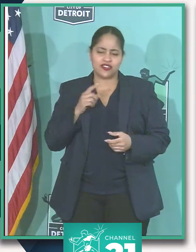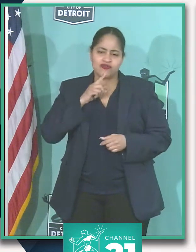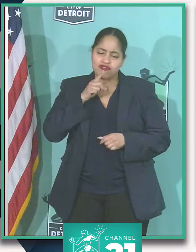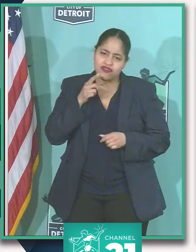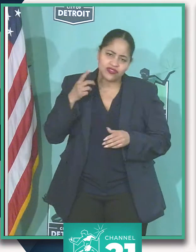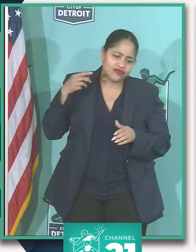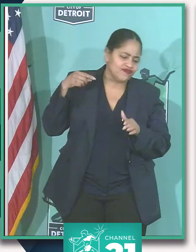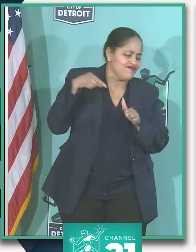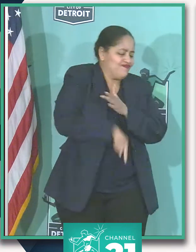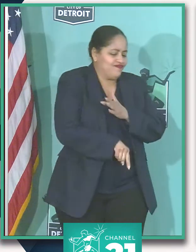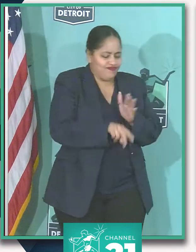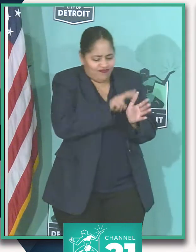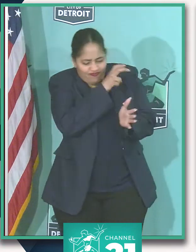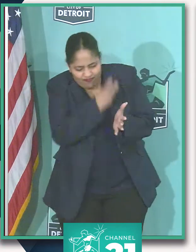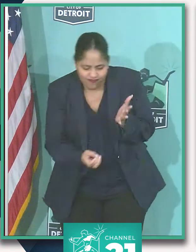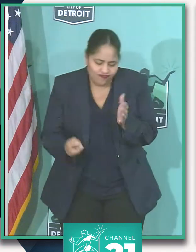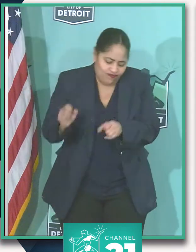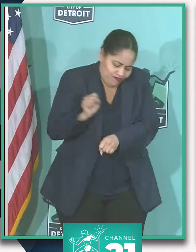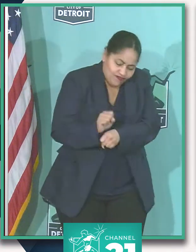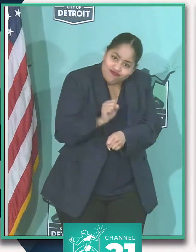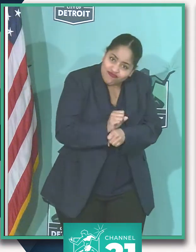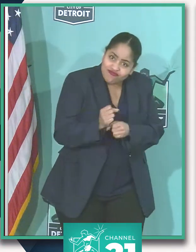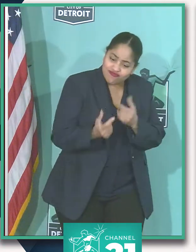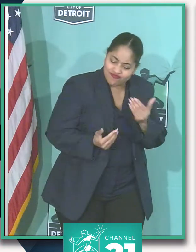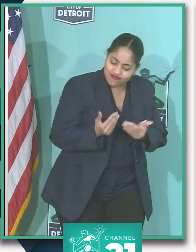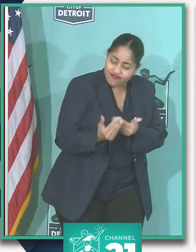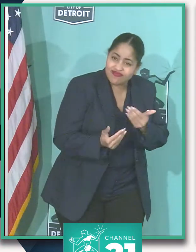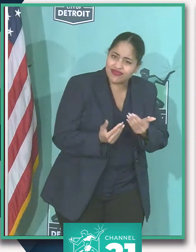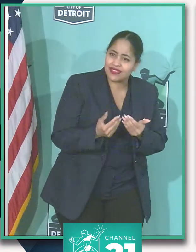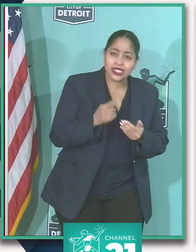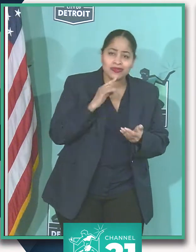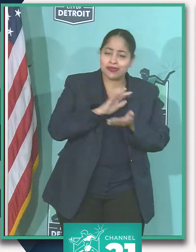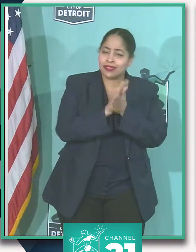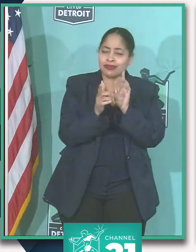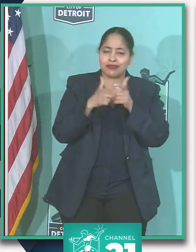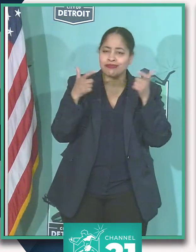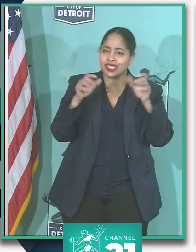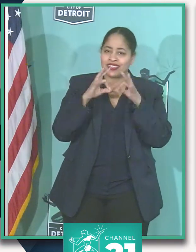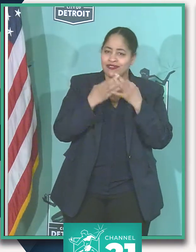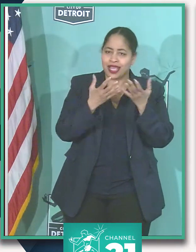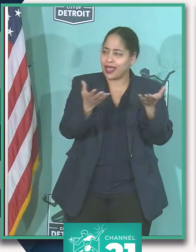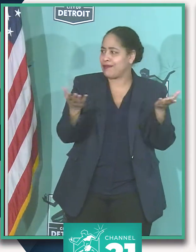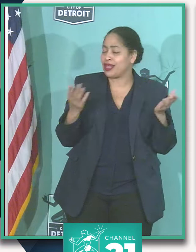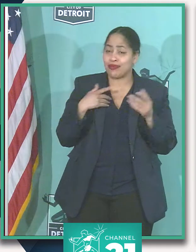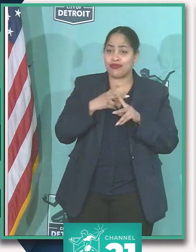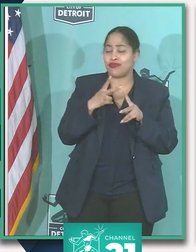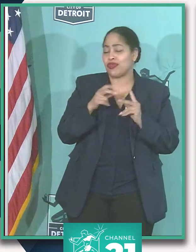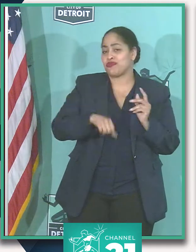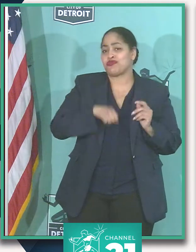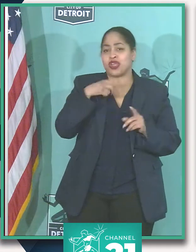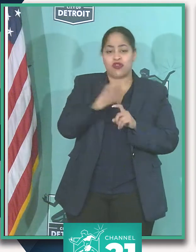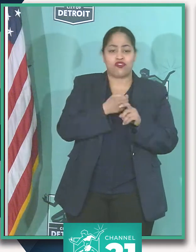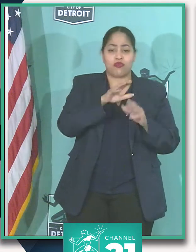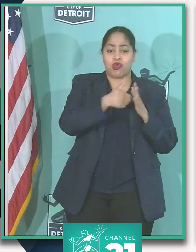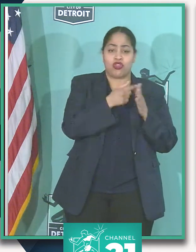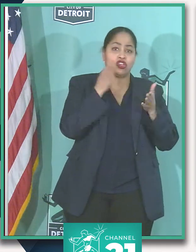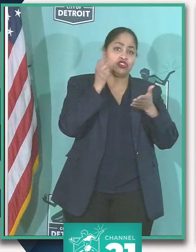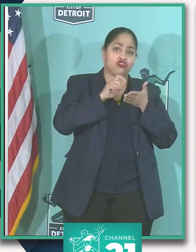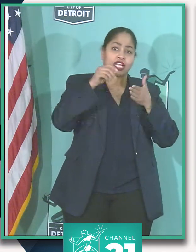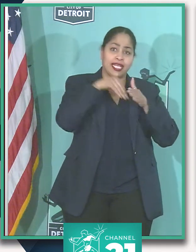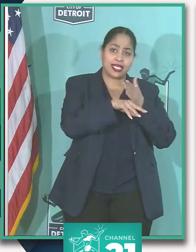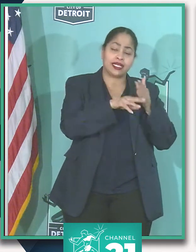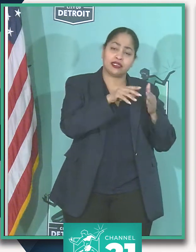hard work, we've become a big family, and I'm just so proud of everyone from the checkpoints to police